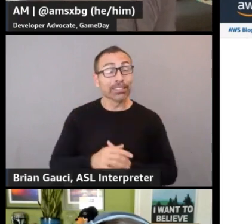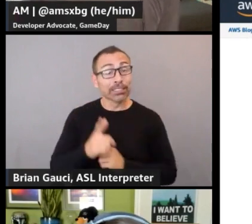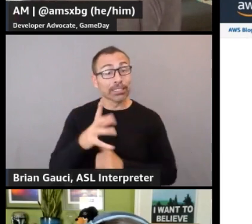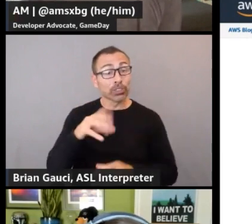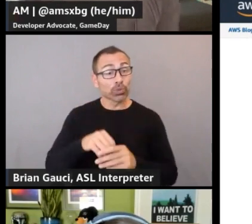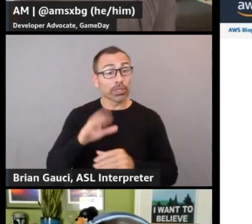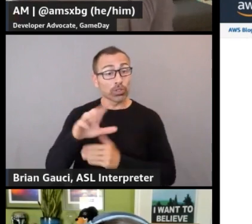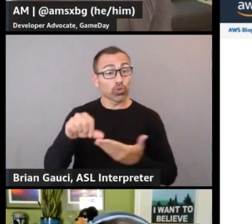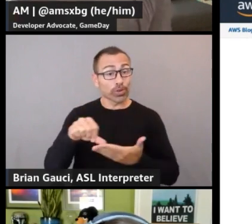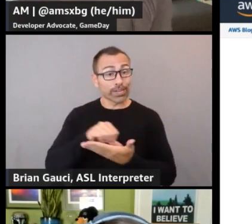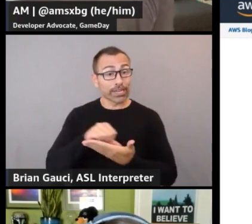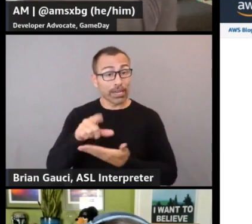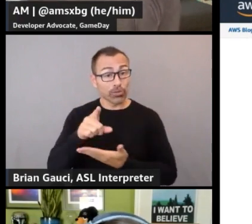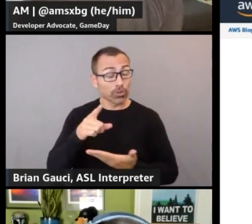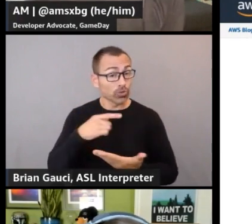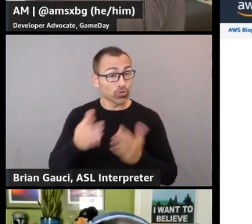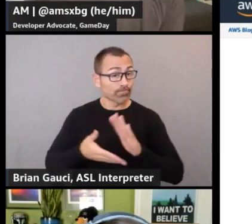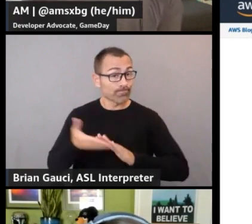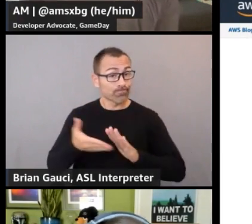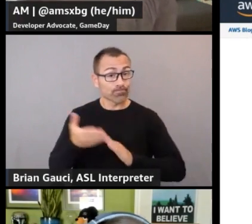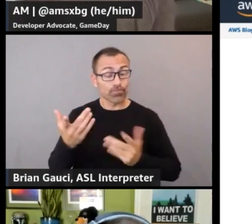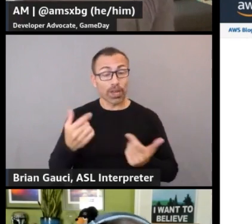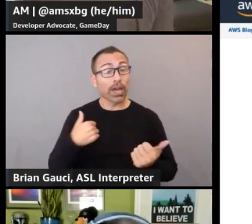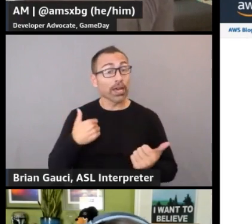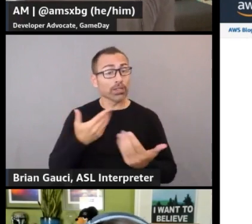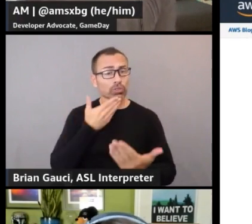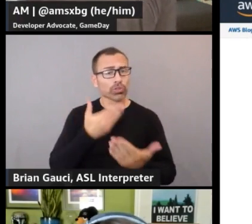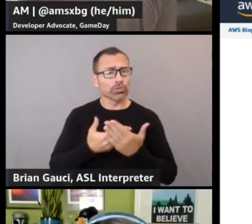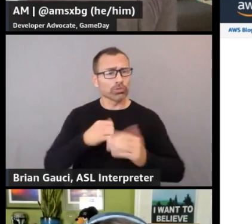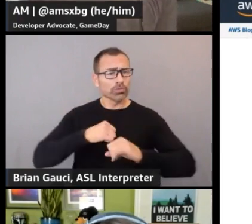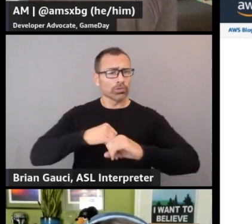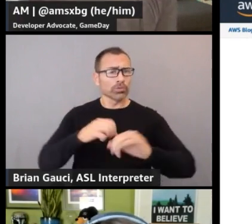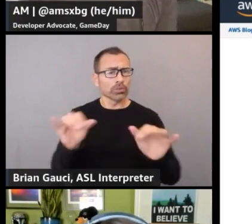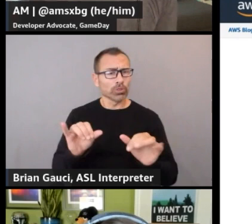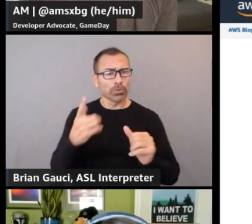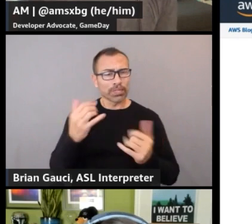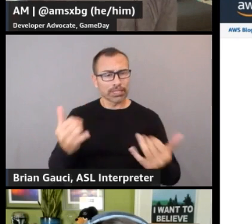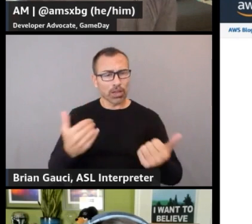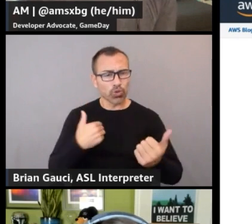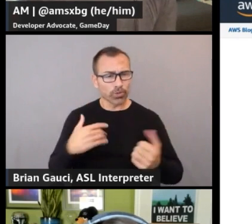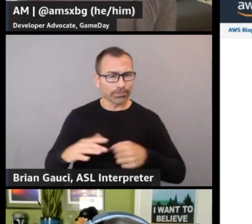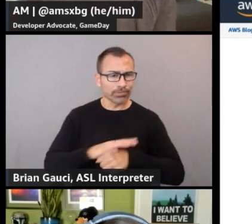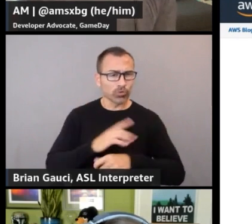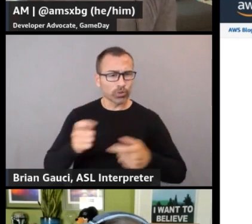it runs in your account, and that also is good just for security in some ways, because now you have full control.